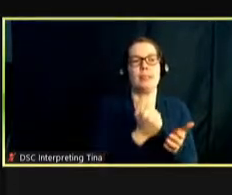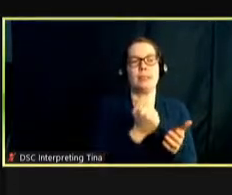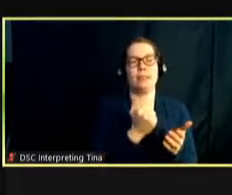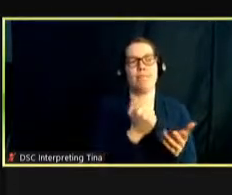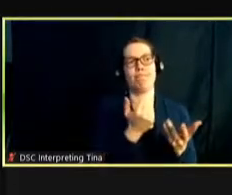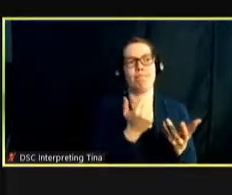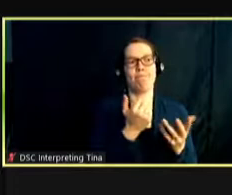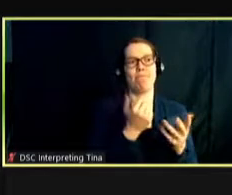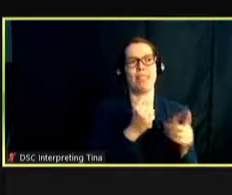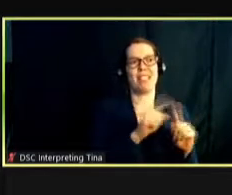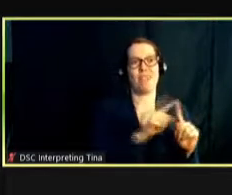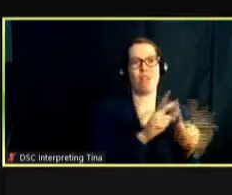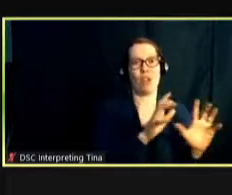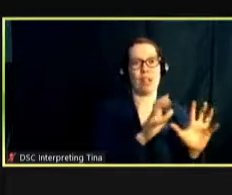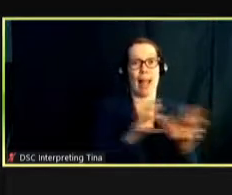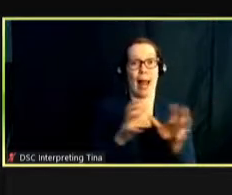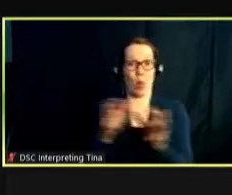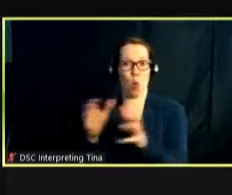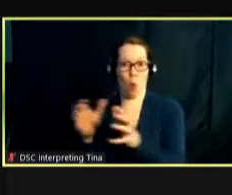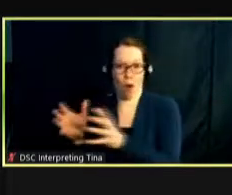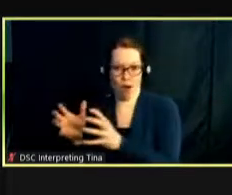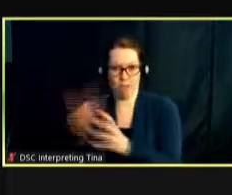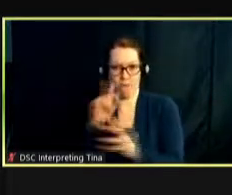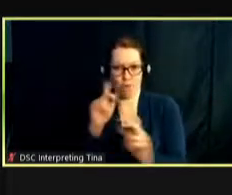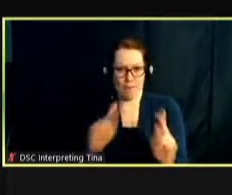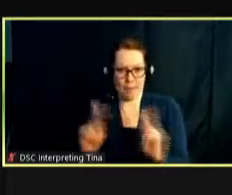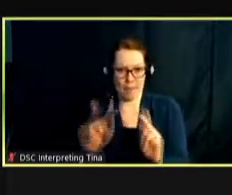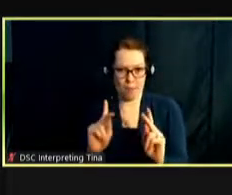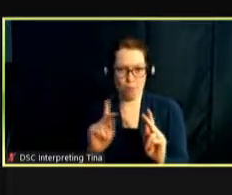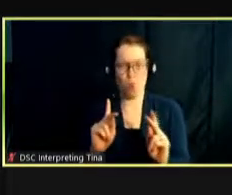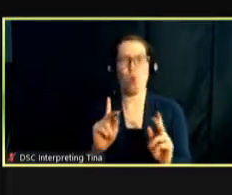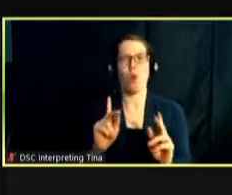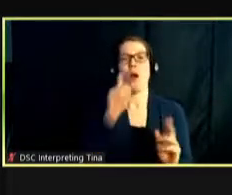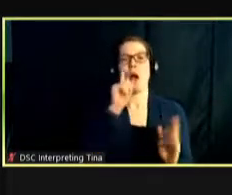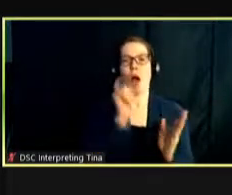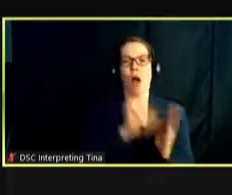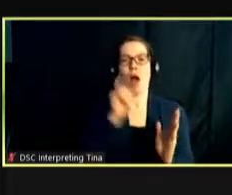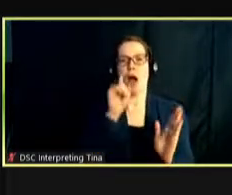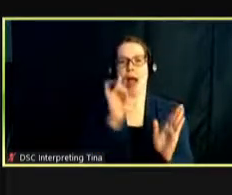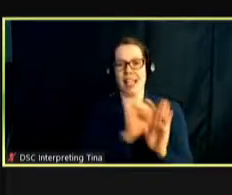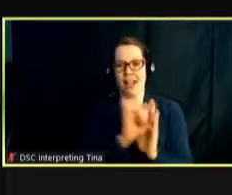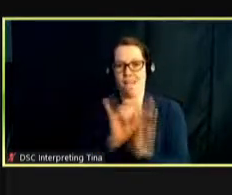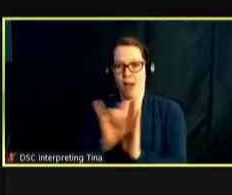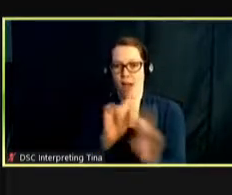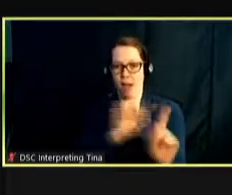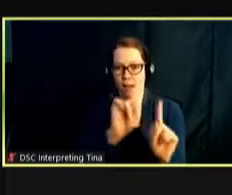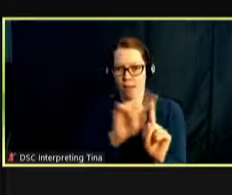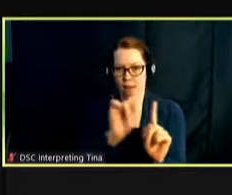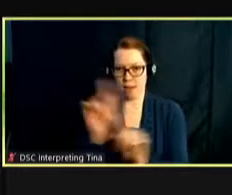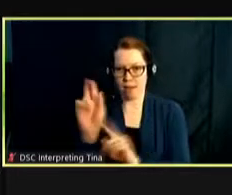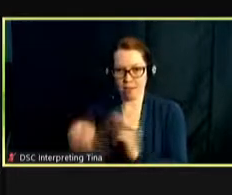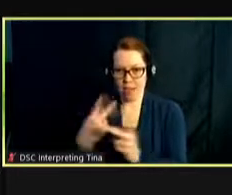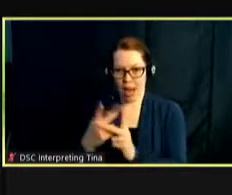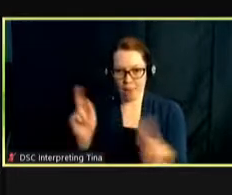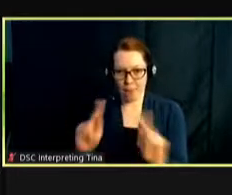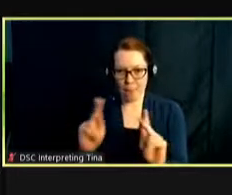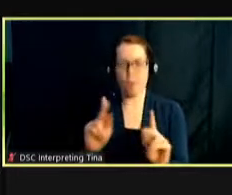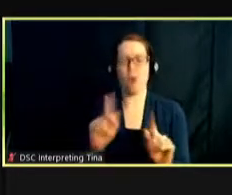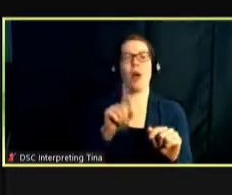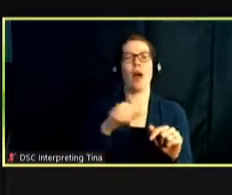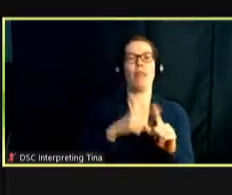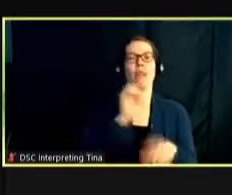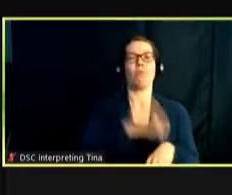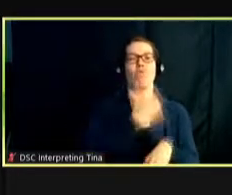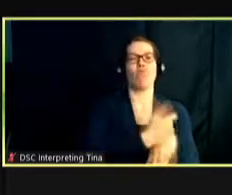possible categories in future tiers or phases so that we can get a good idea of plan. Now, it doesn't mean that, you know,